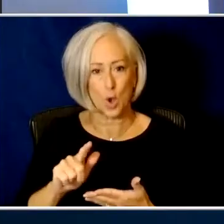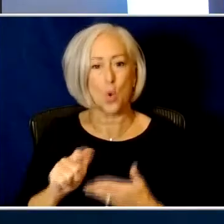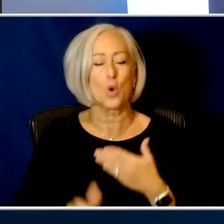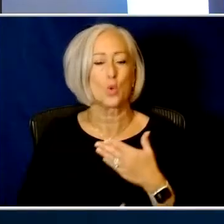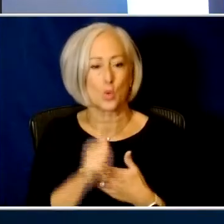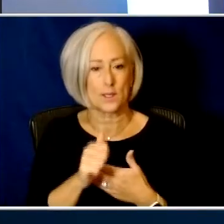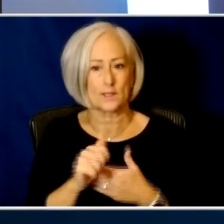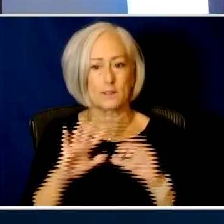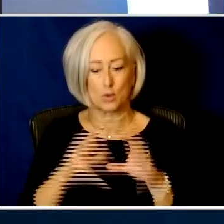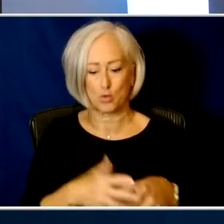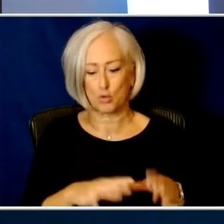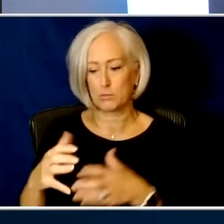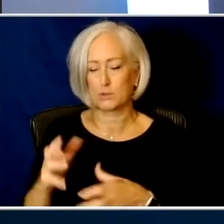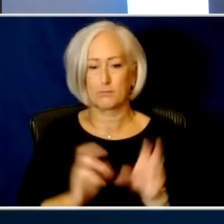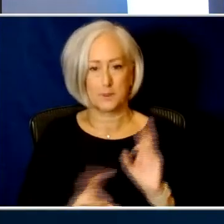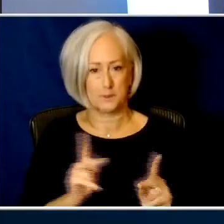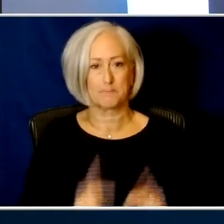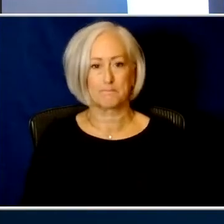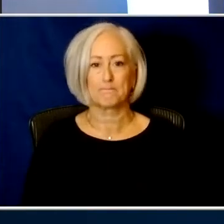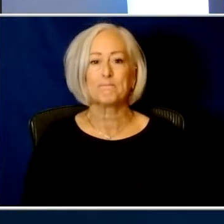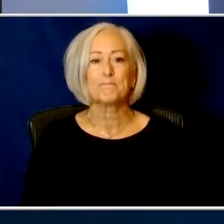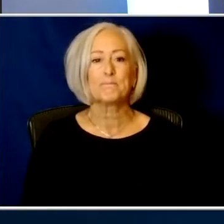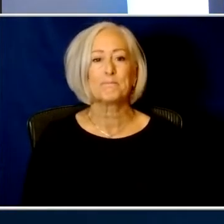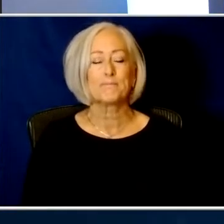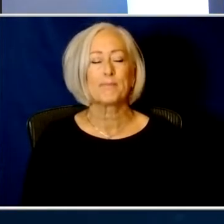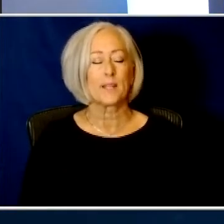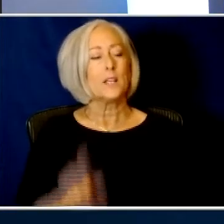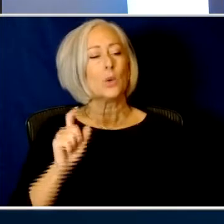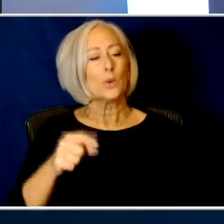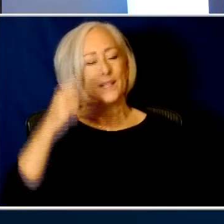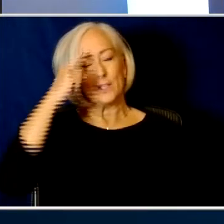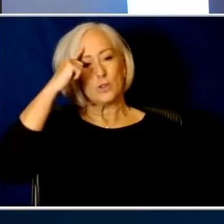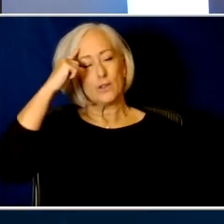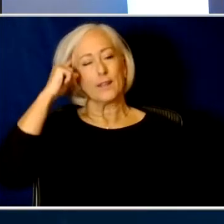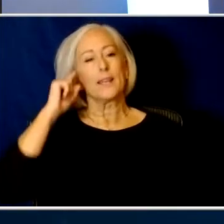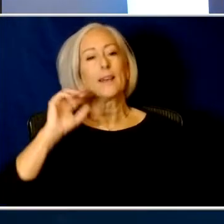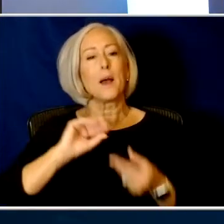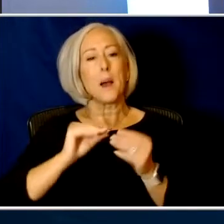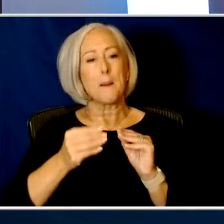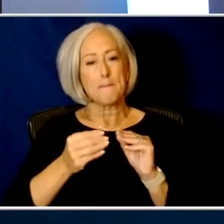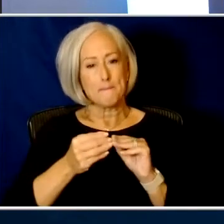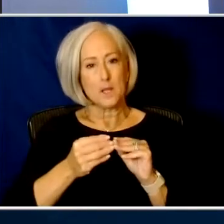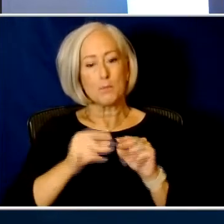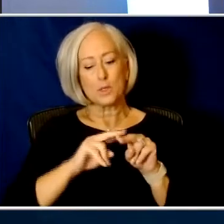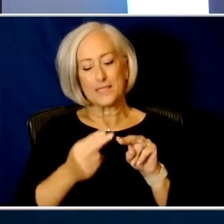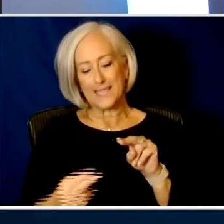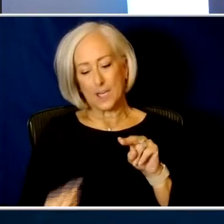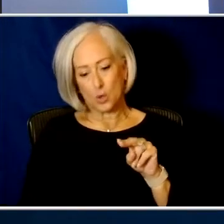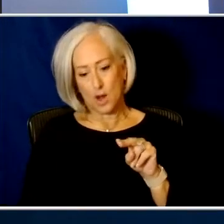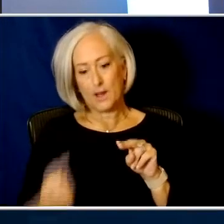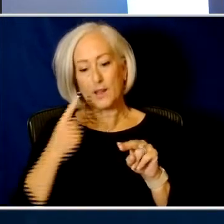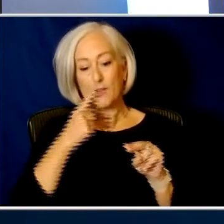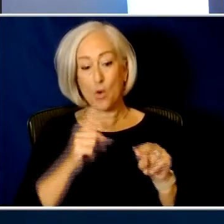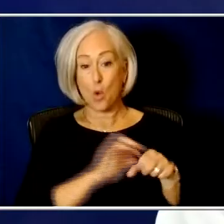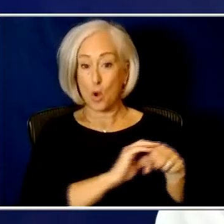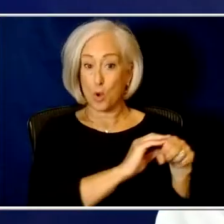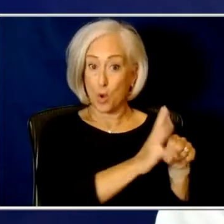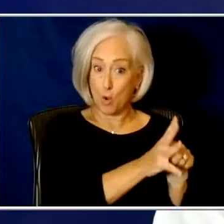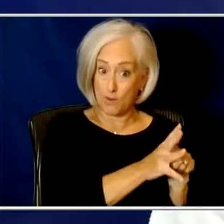on with monkeypox. Do we still think we might need a vaccine, or is this old news? What's going on? Yeah, it really seems like the cases are going down. In